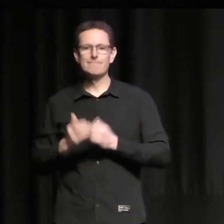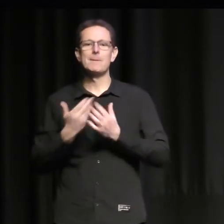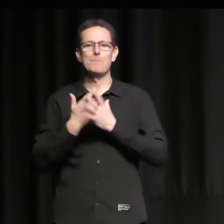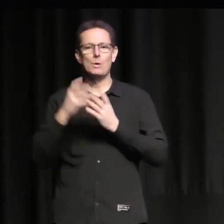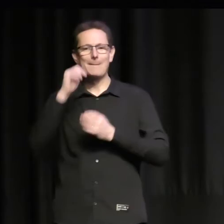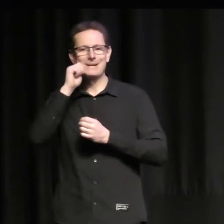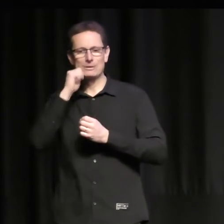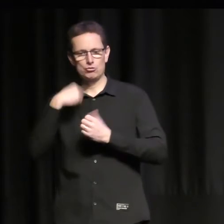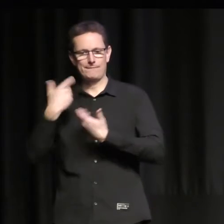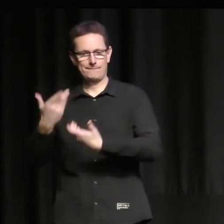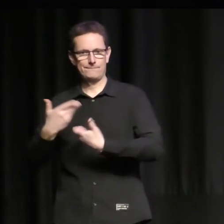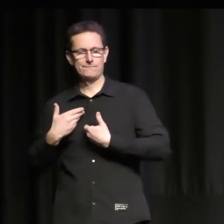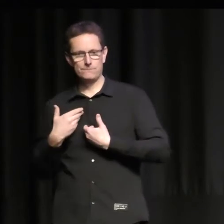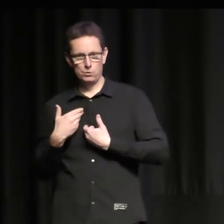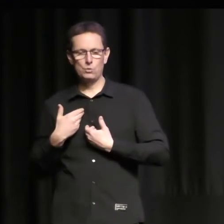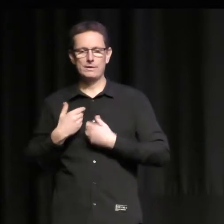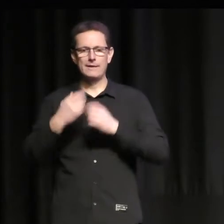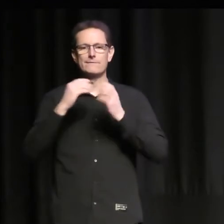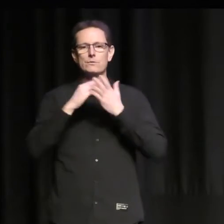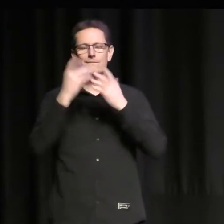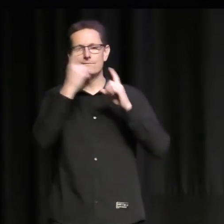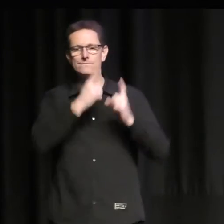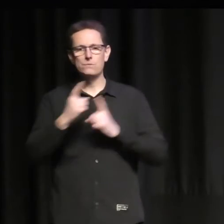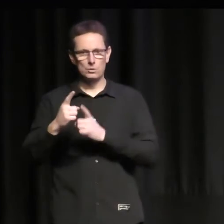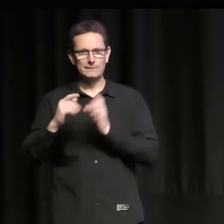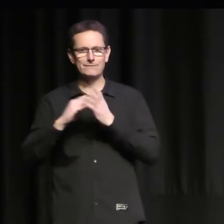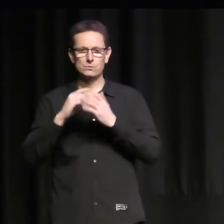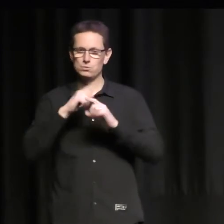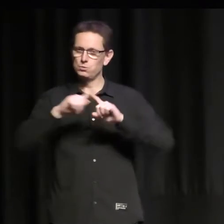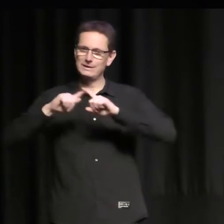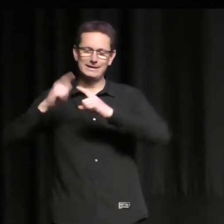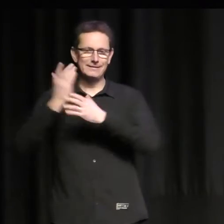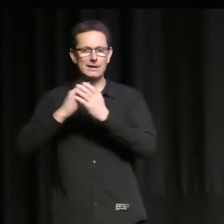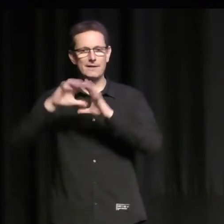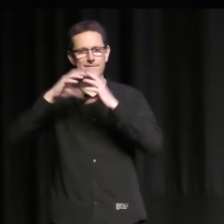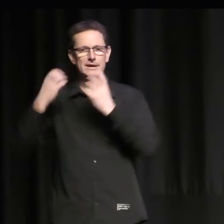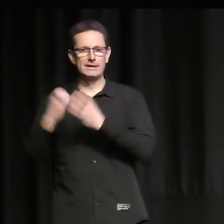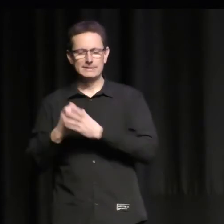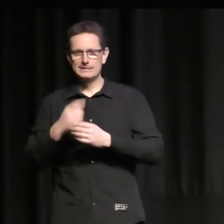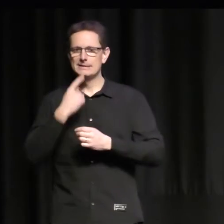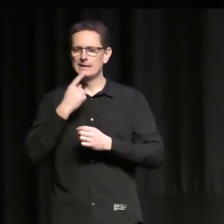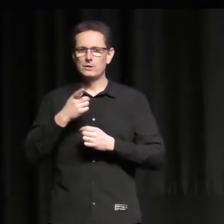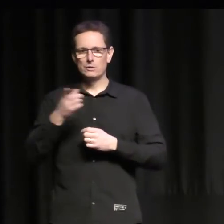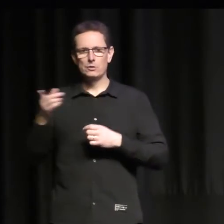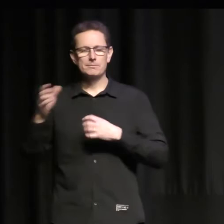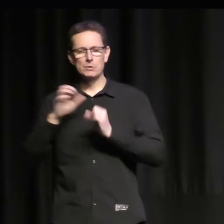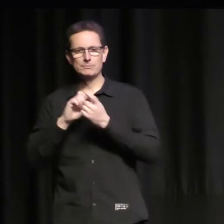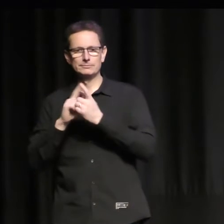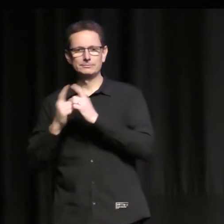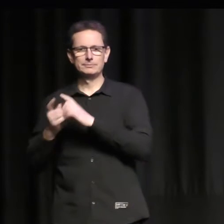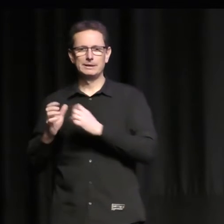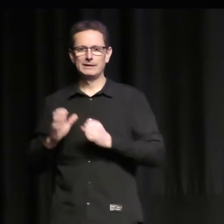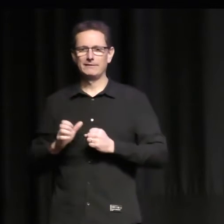over the place saying how they've been humiliated and lost and given up.